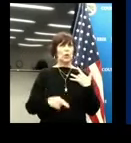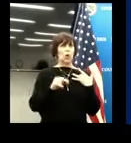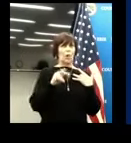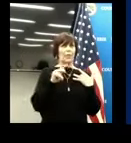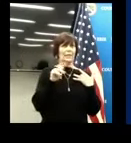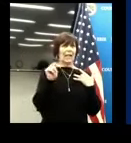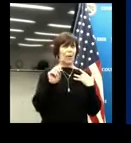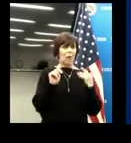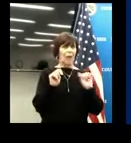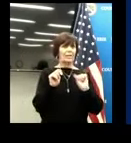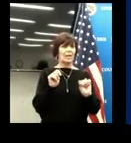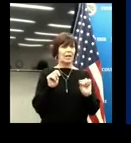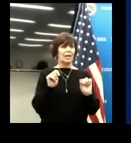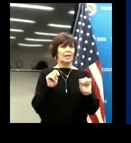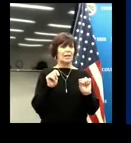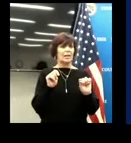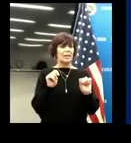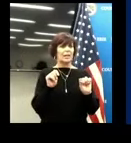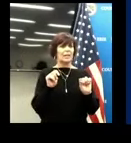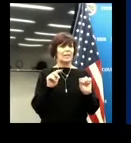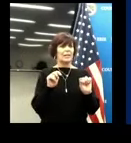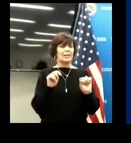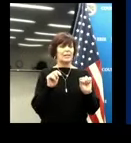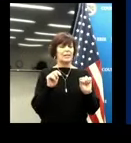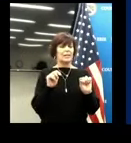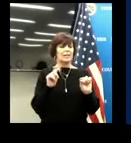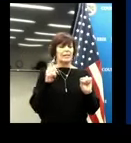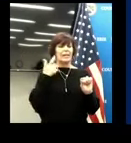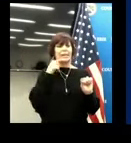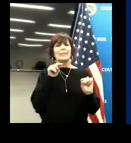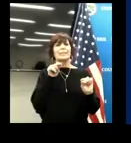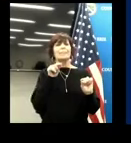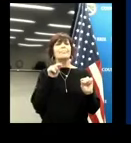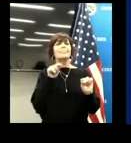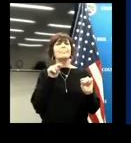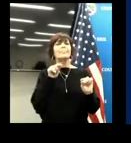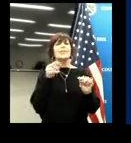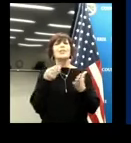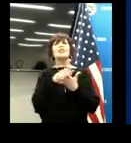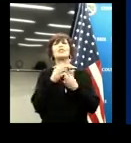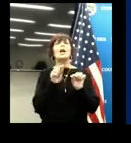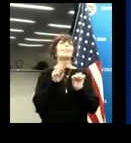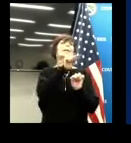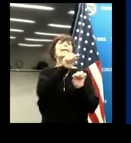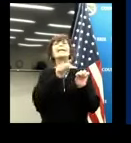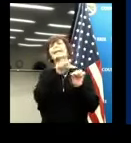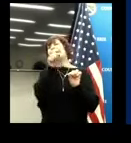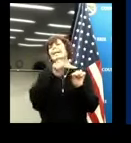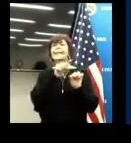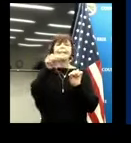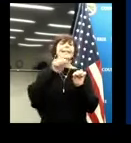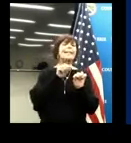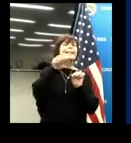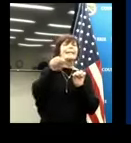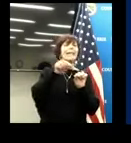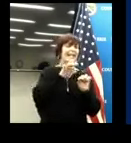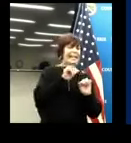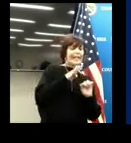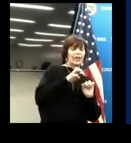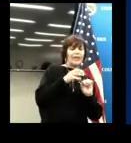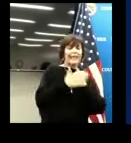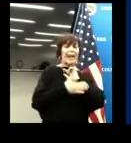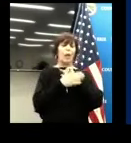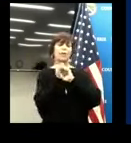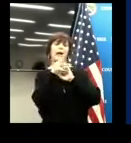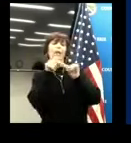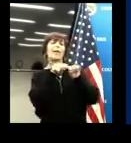and considering the amount of cross-border shopping and dining that goes on in the new cases,